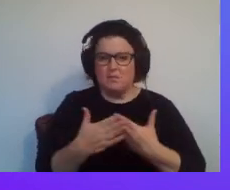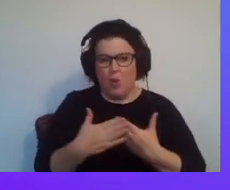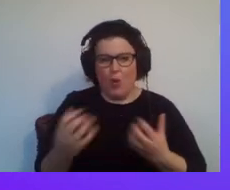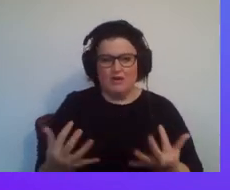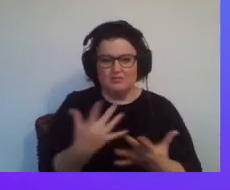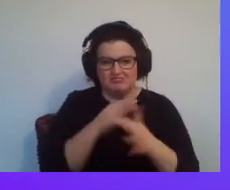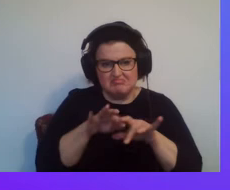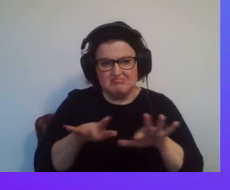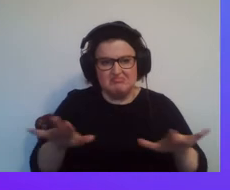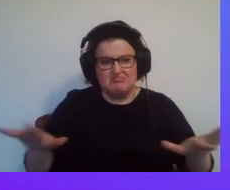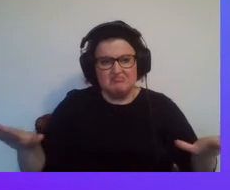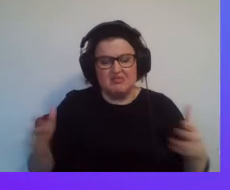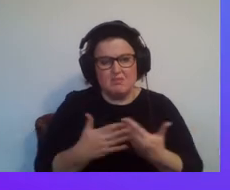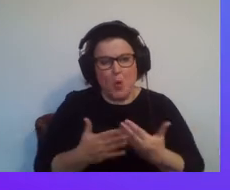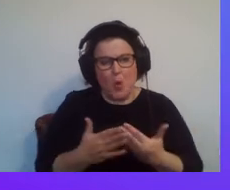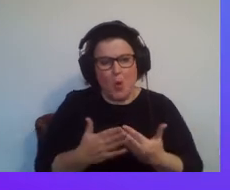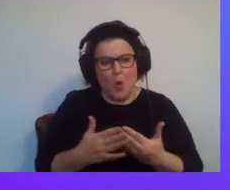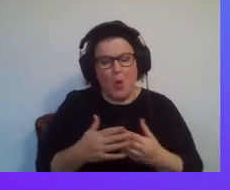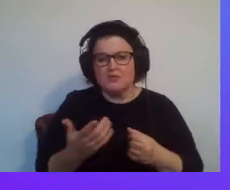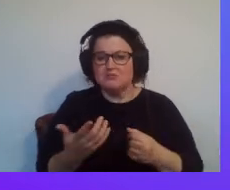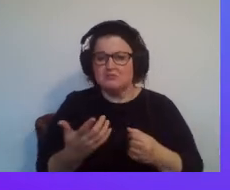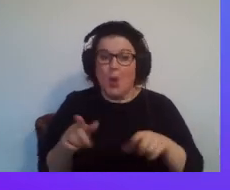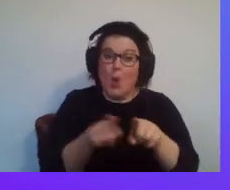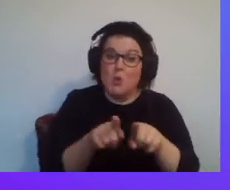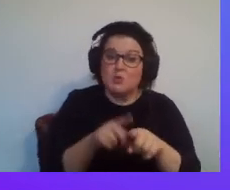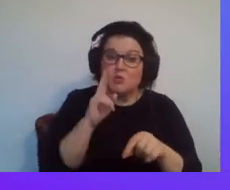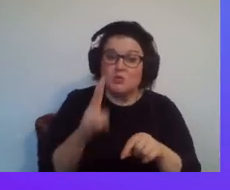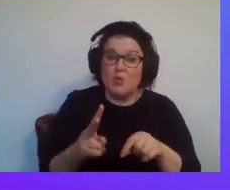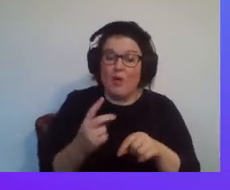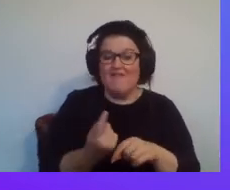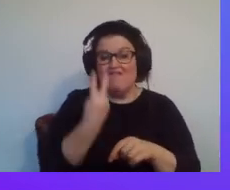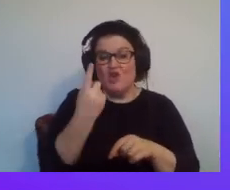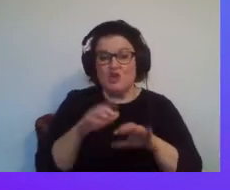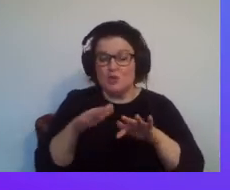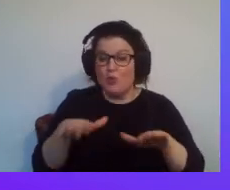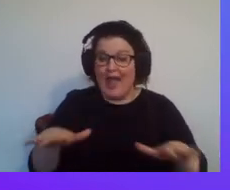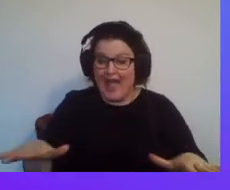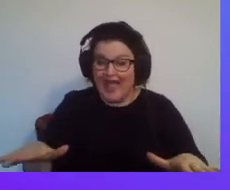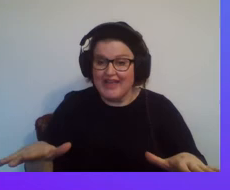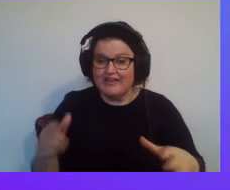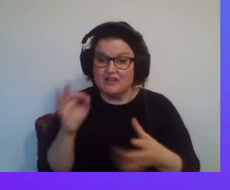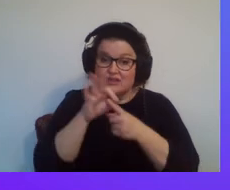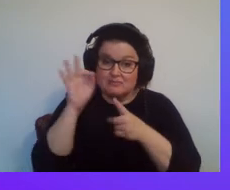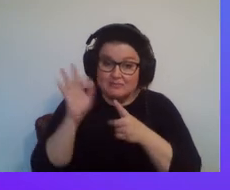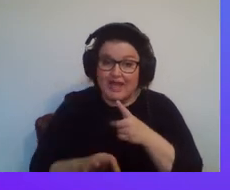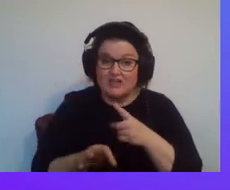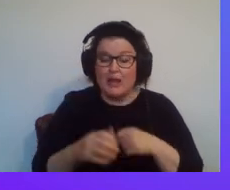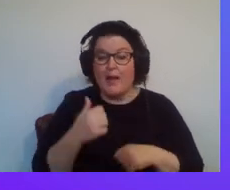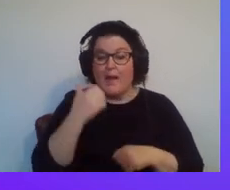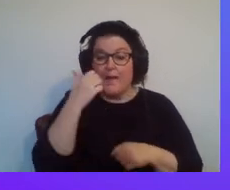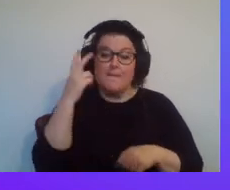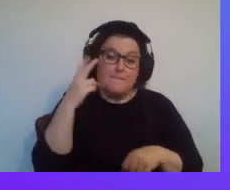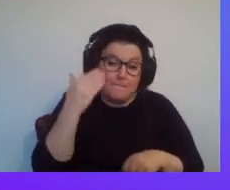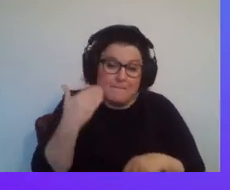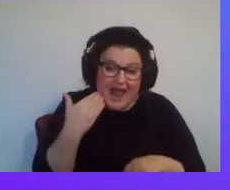saw in the first wave of the pandemic that ethnic minority groups, especially Black groups and Black Africans, Black